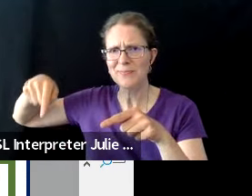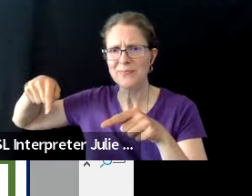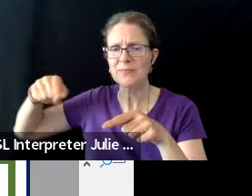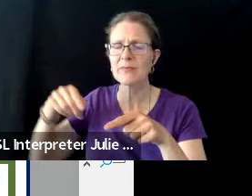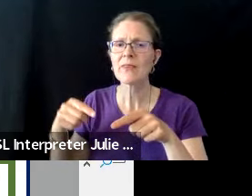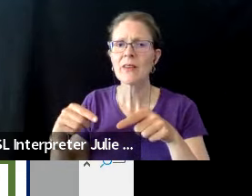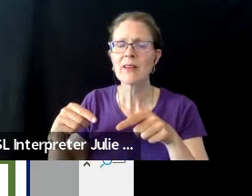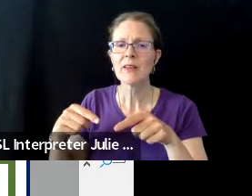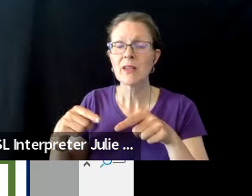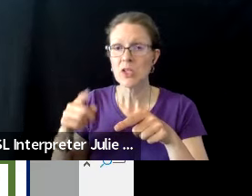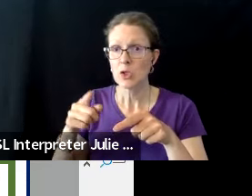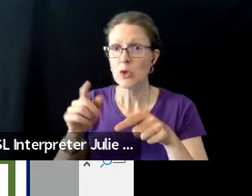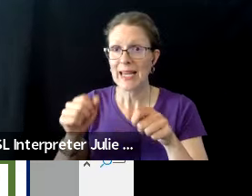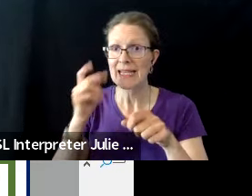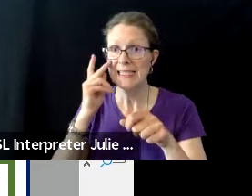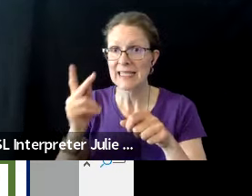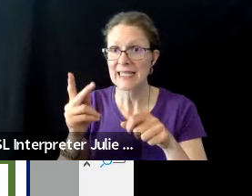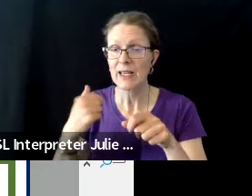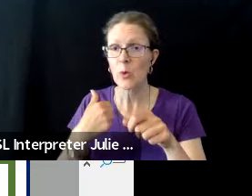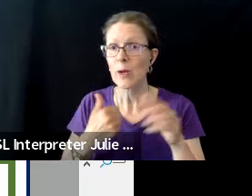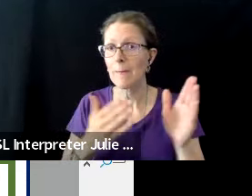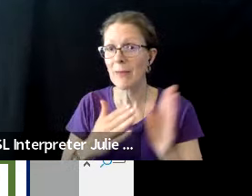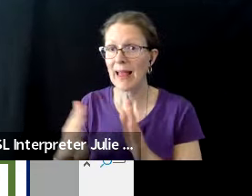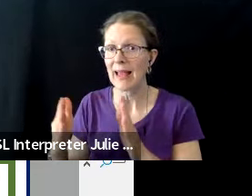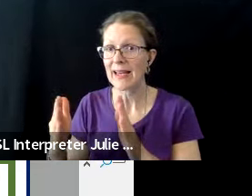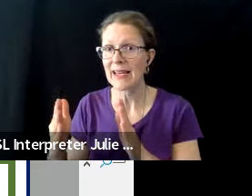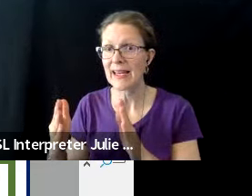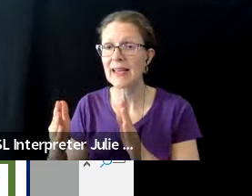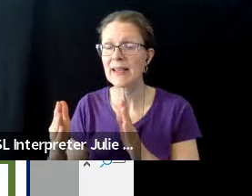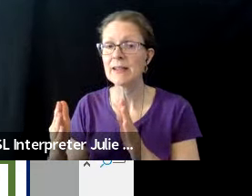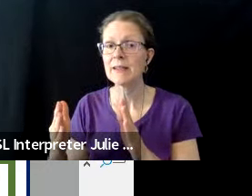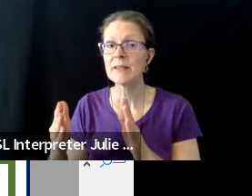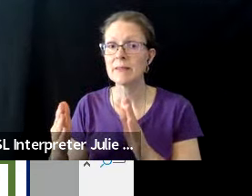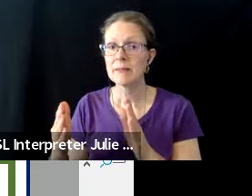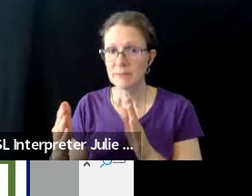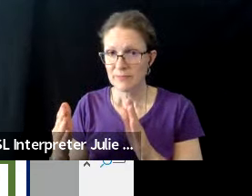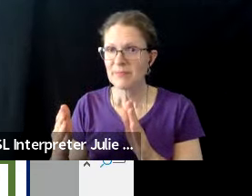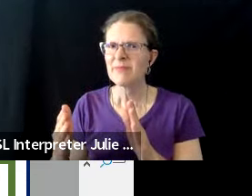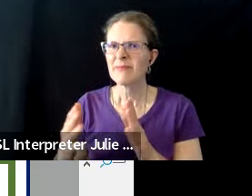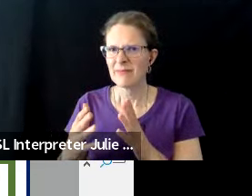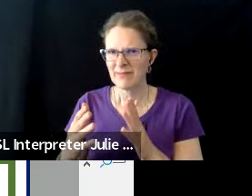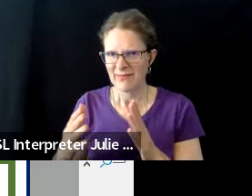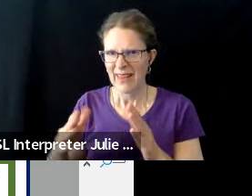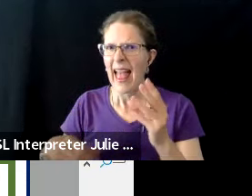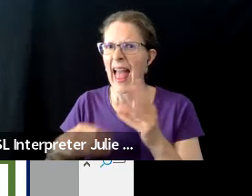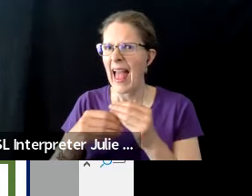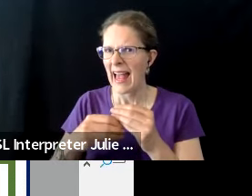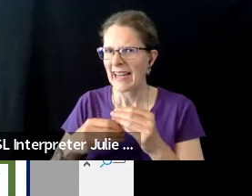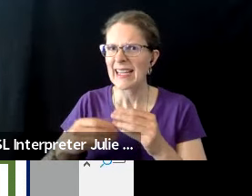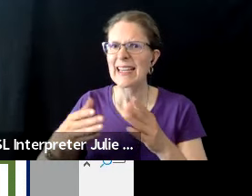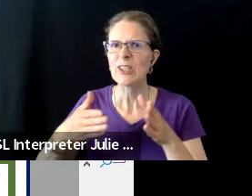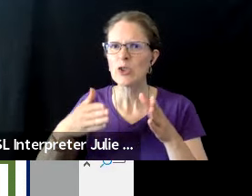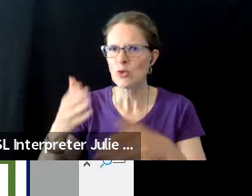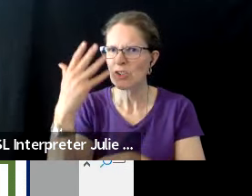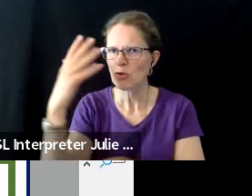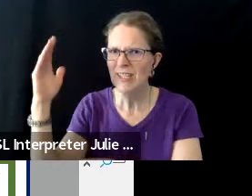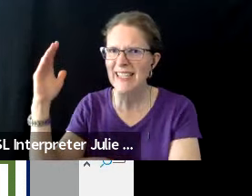You can see we've done a bunch, or we're planning on doing quite a bit of streetscape, adding some street trees, and really